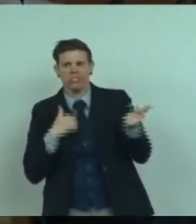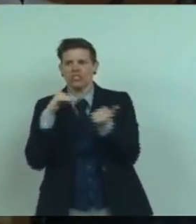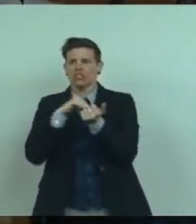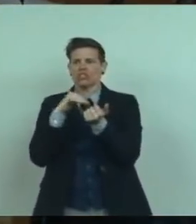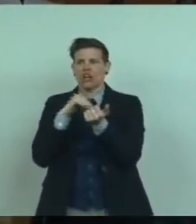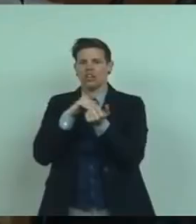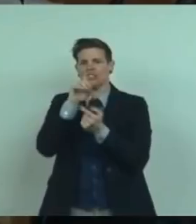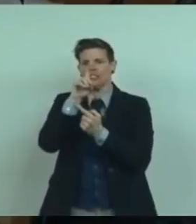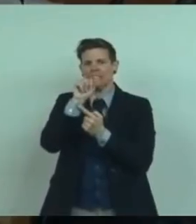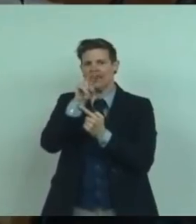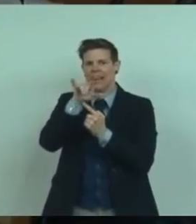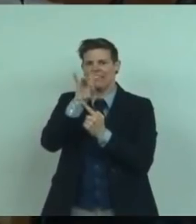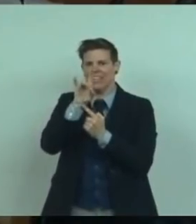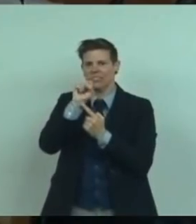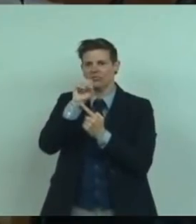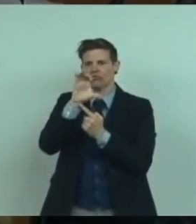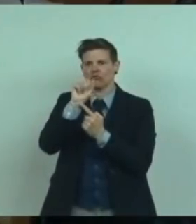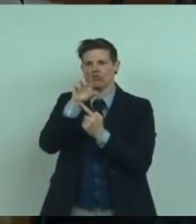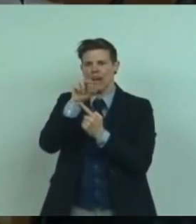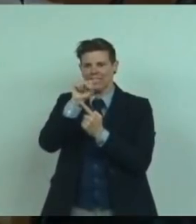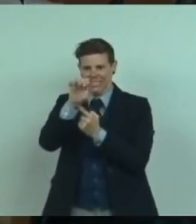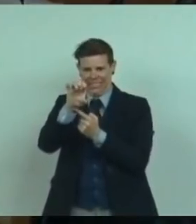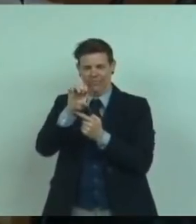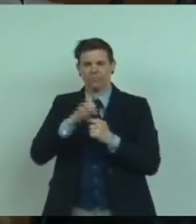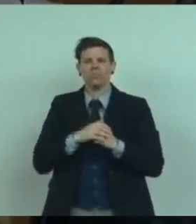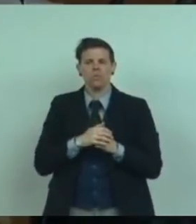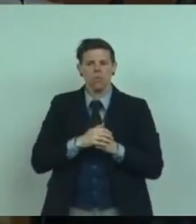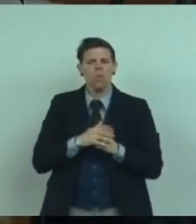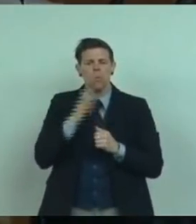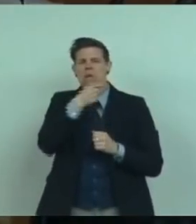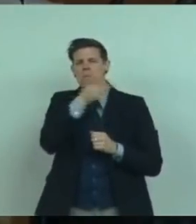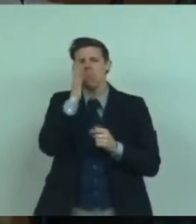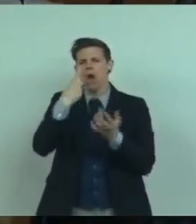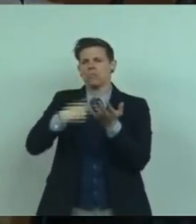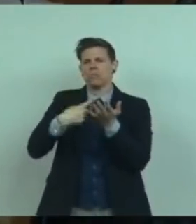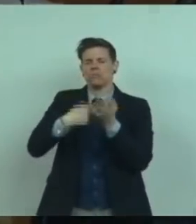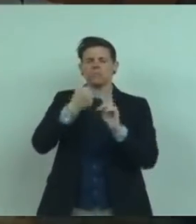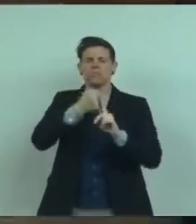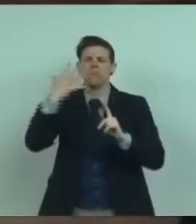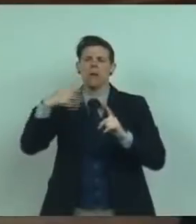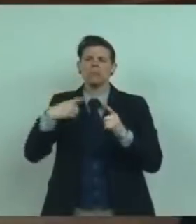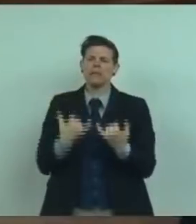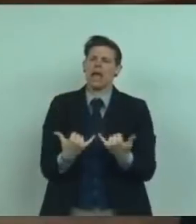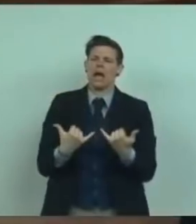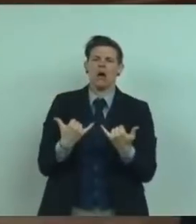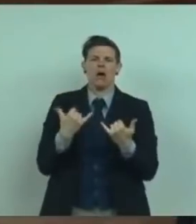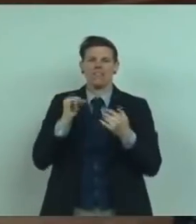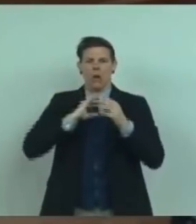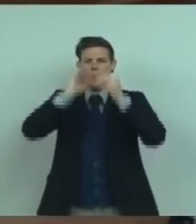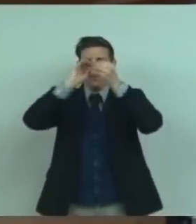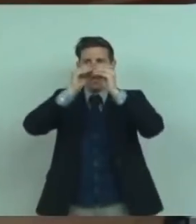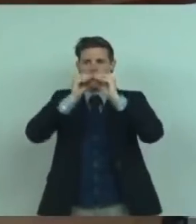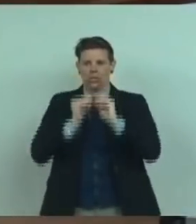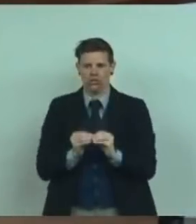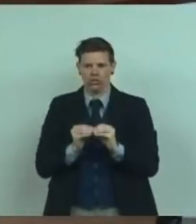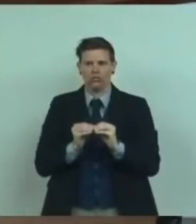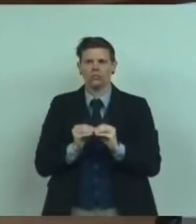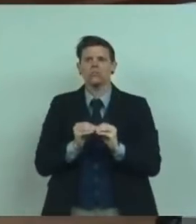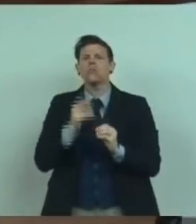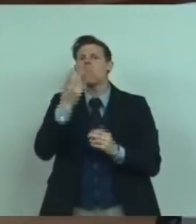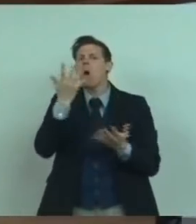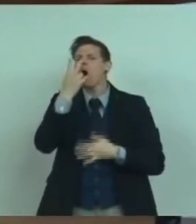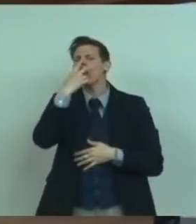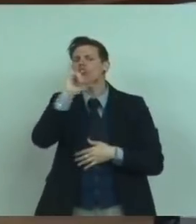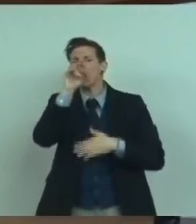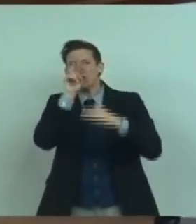talk about where we're going and give you a sense about the data that we have and what it looks like for New Mexico. Thank you very much, Governor. And